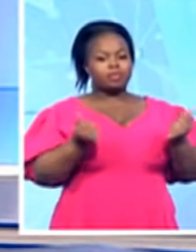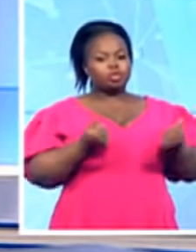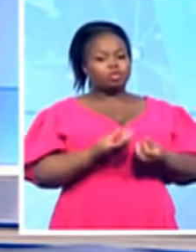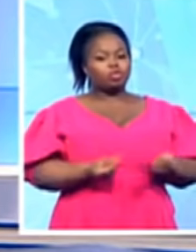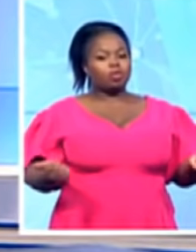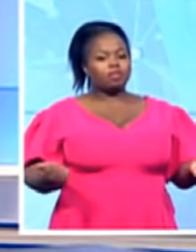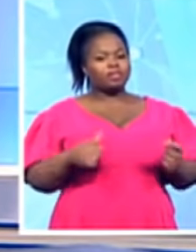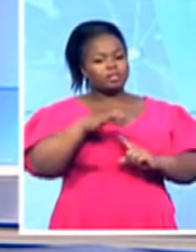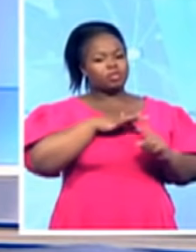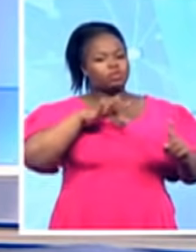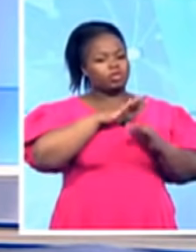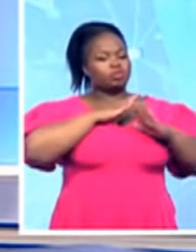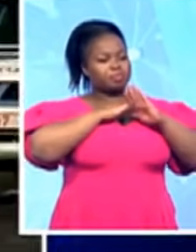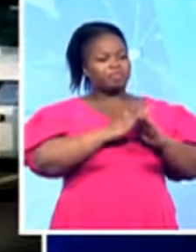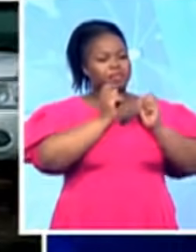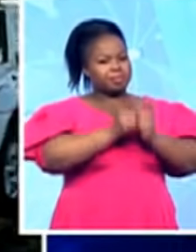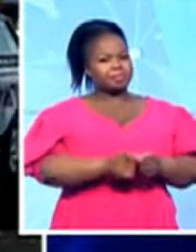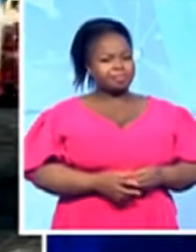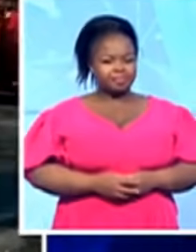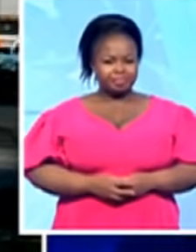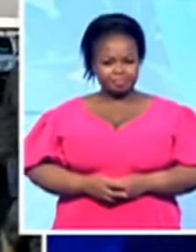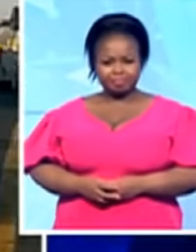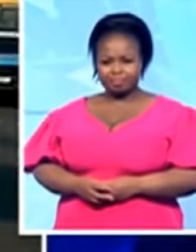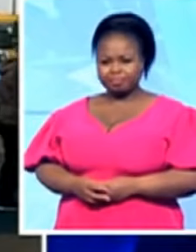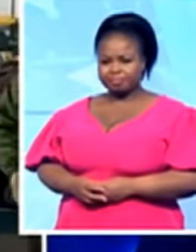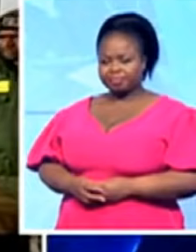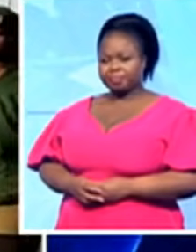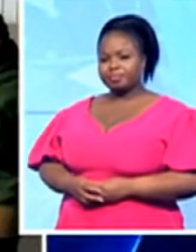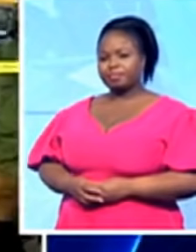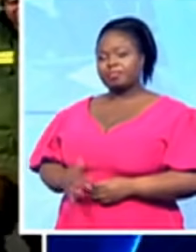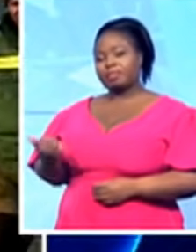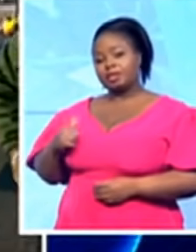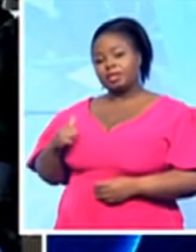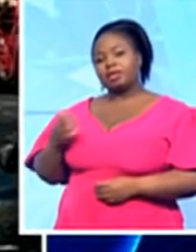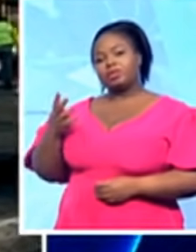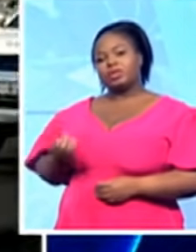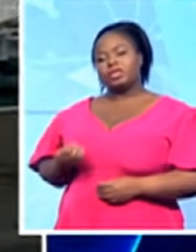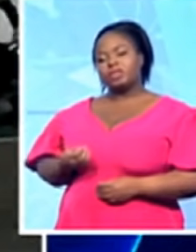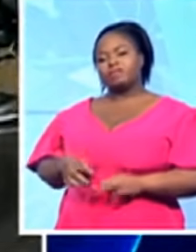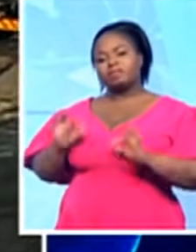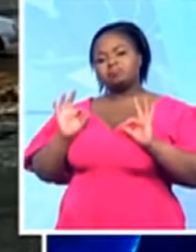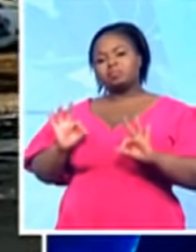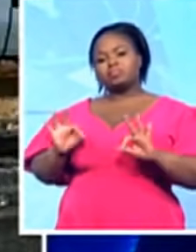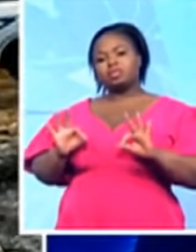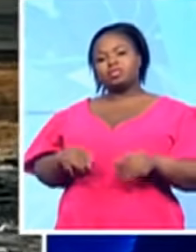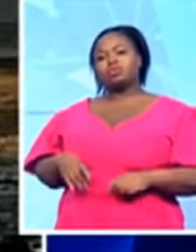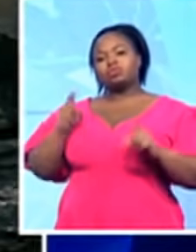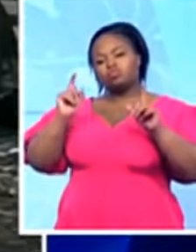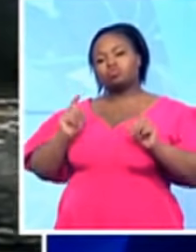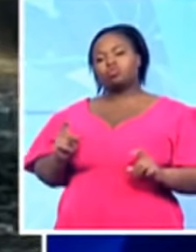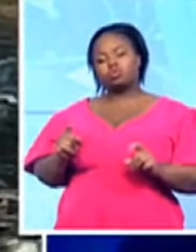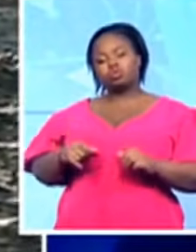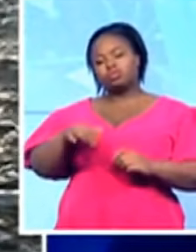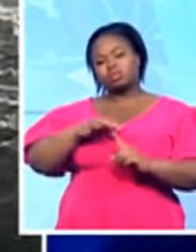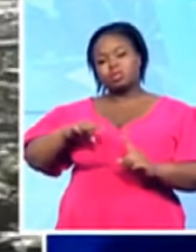injuries. Fortunately, we've got really well-established RIMS protocols that are in place, and that means that all of law enforcement